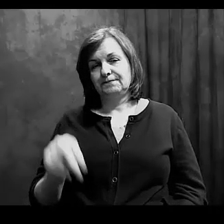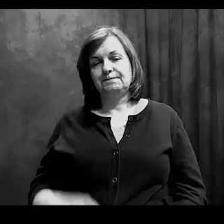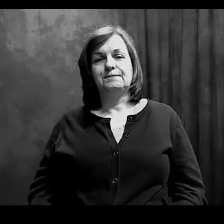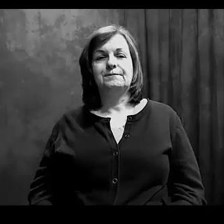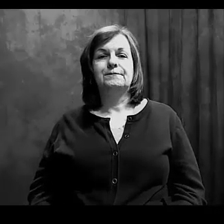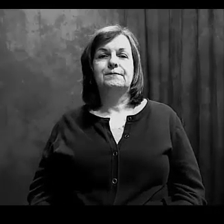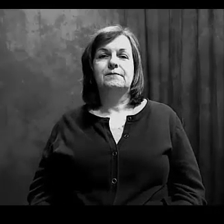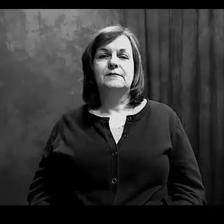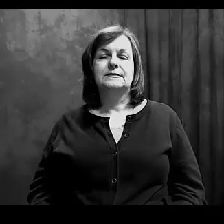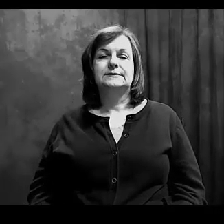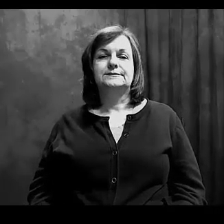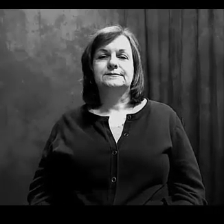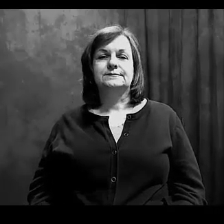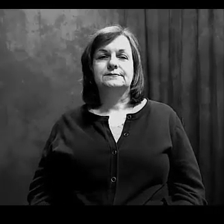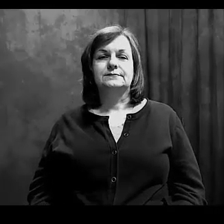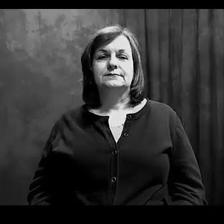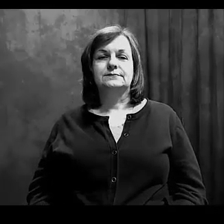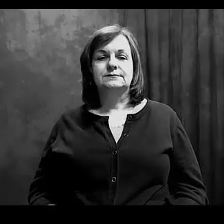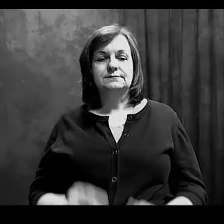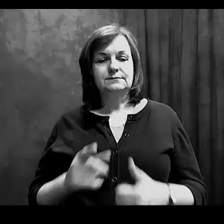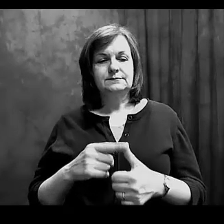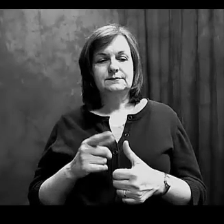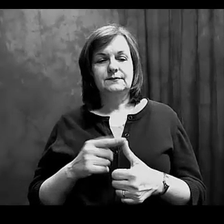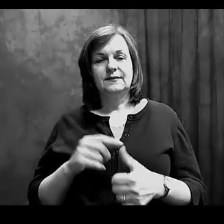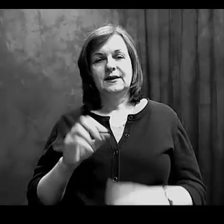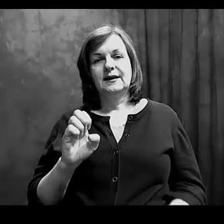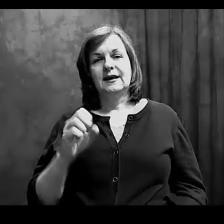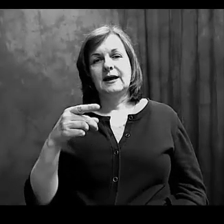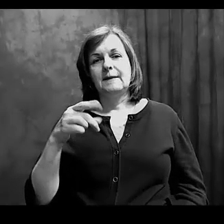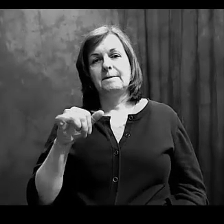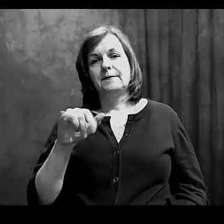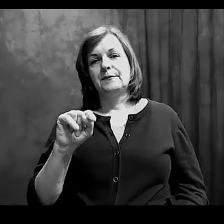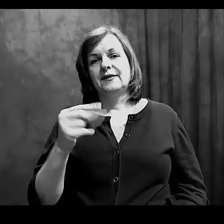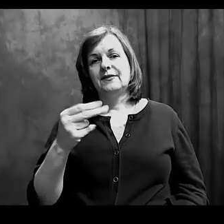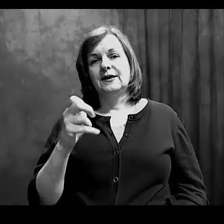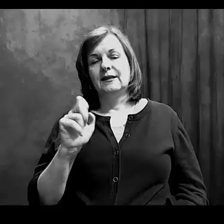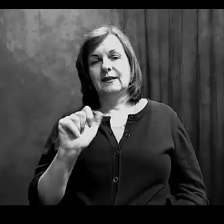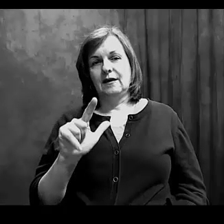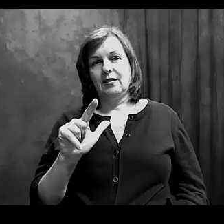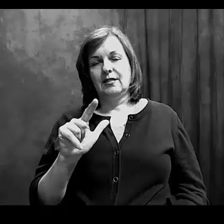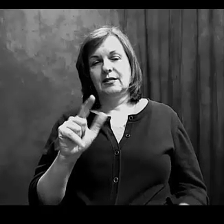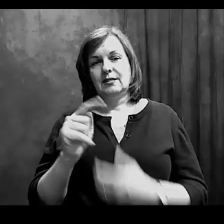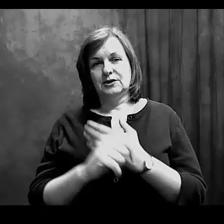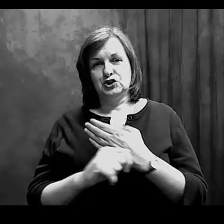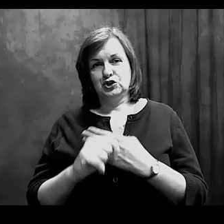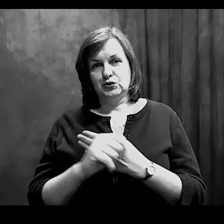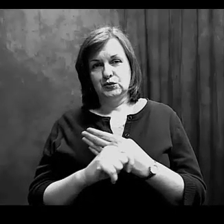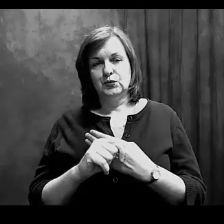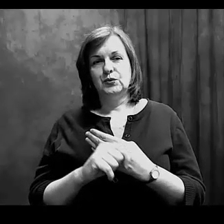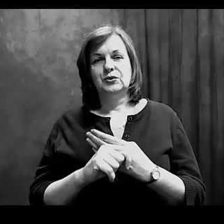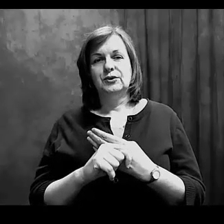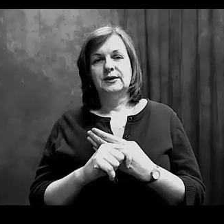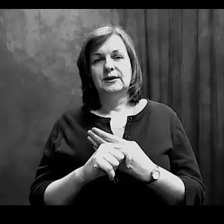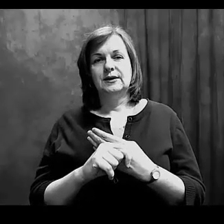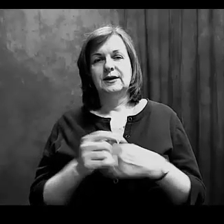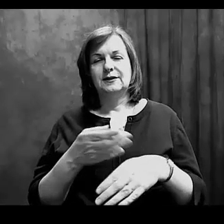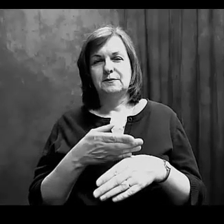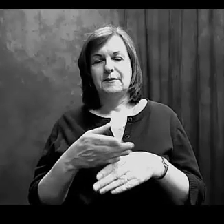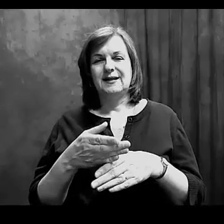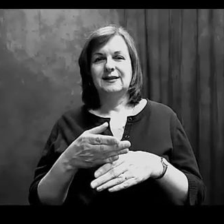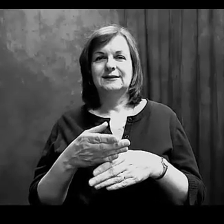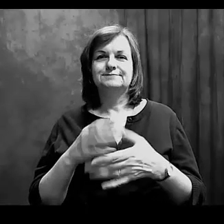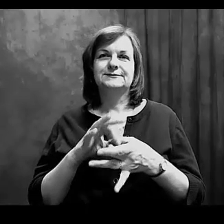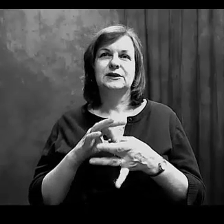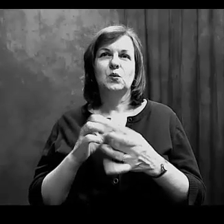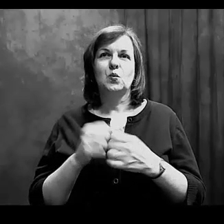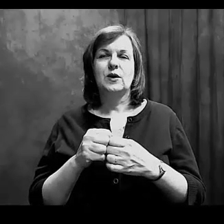this as we go through. When we look at epithelial tissue, this is primarily